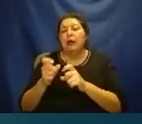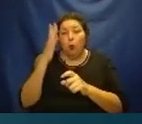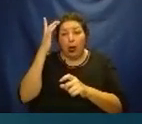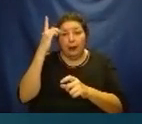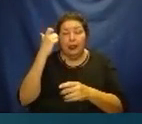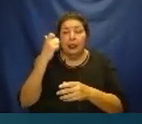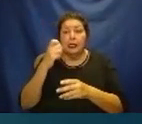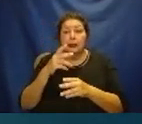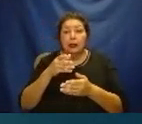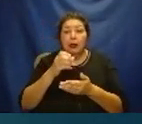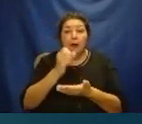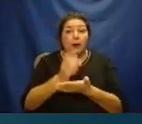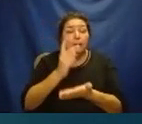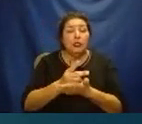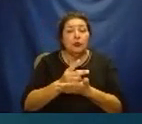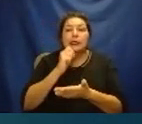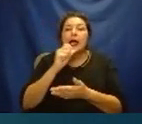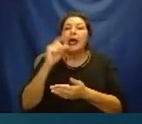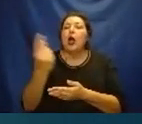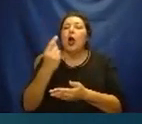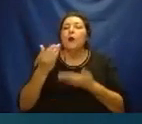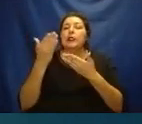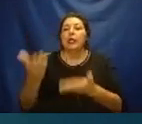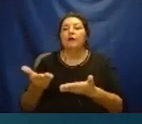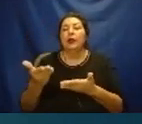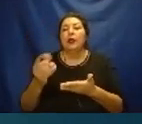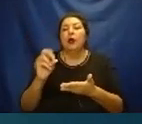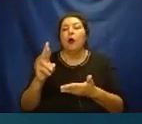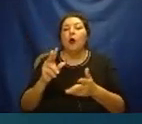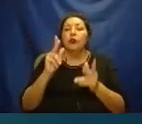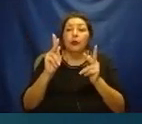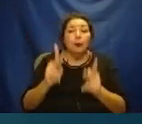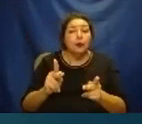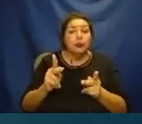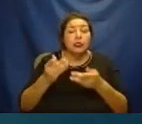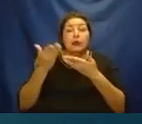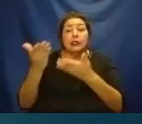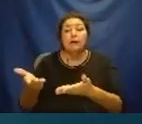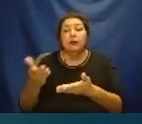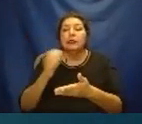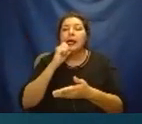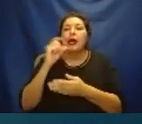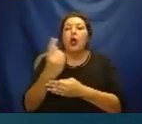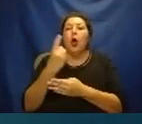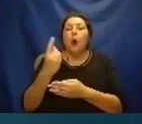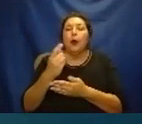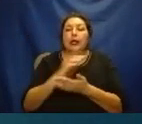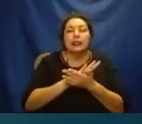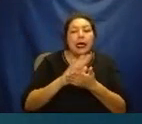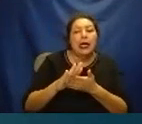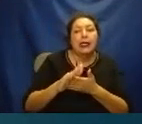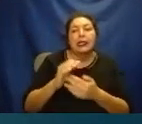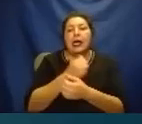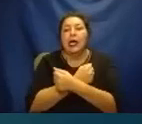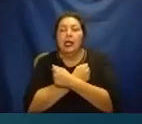or the person granting the permission wasn't always kind and loving. But Ruth's love for Naomi